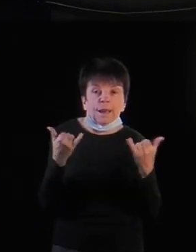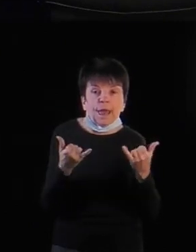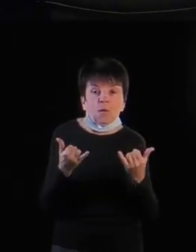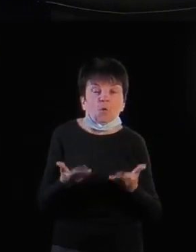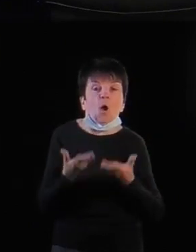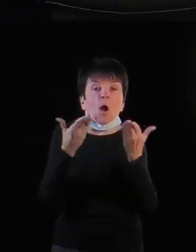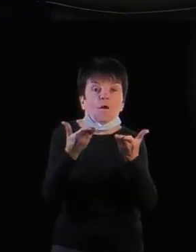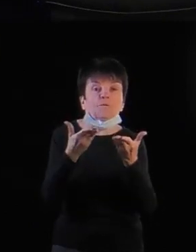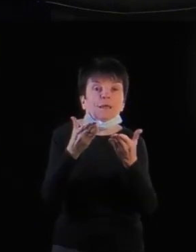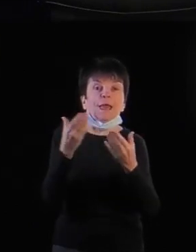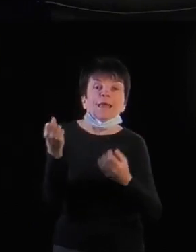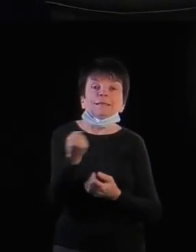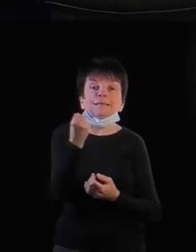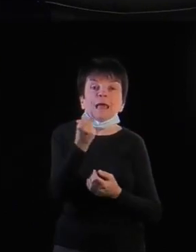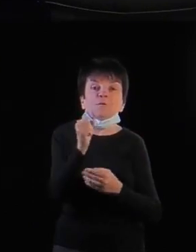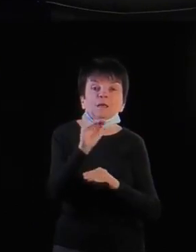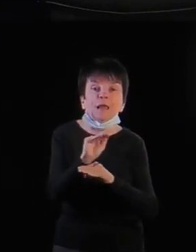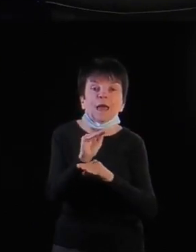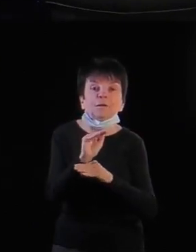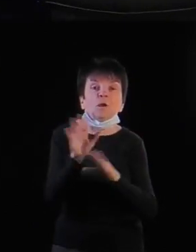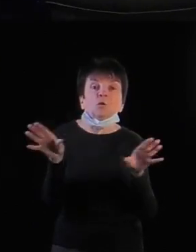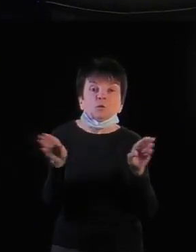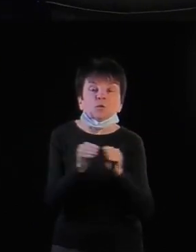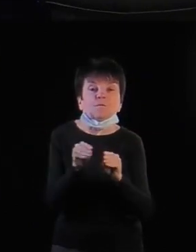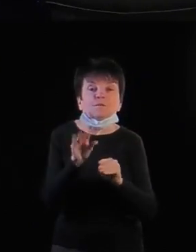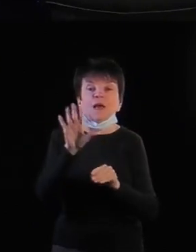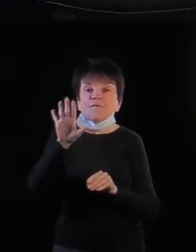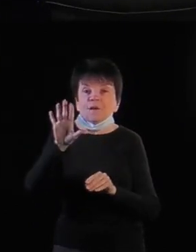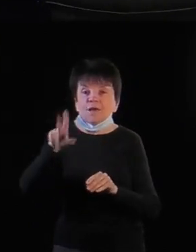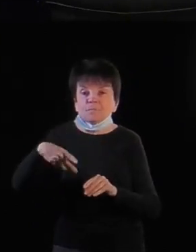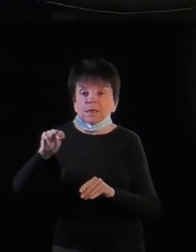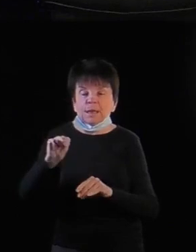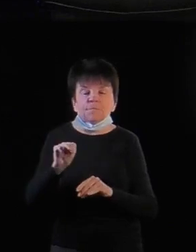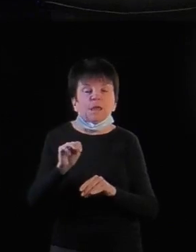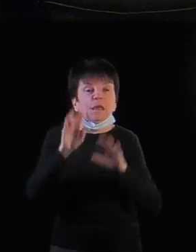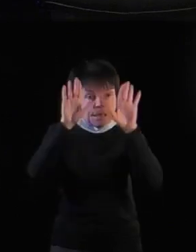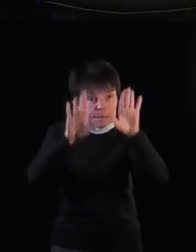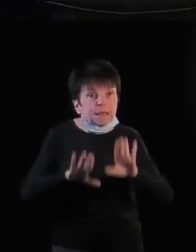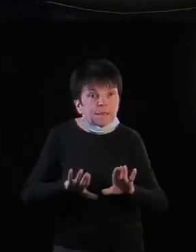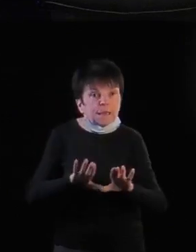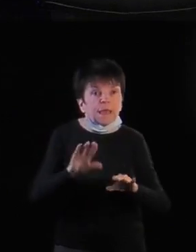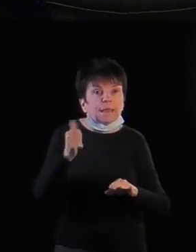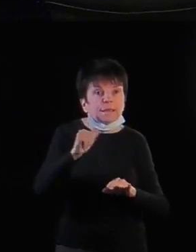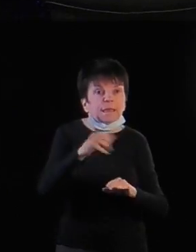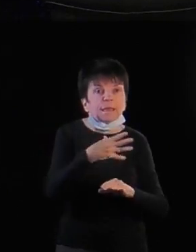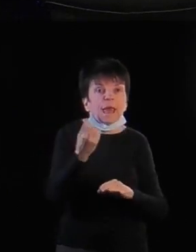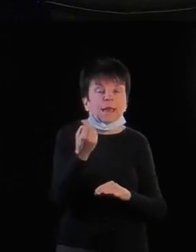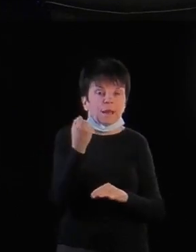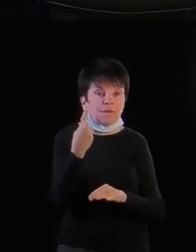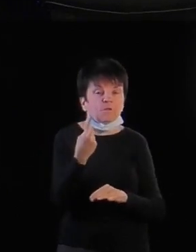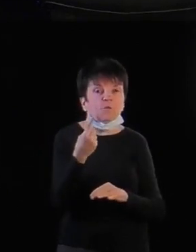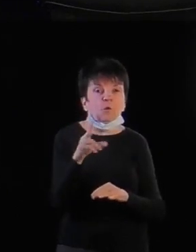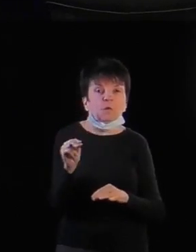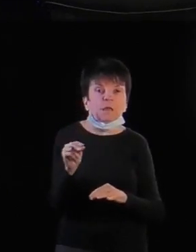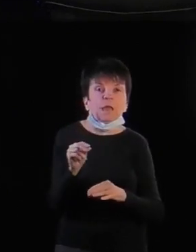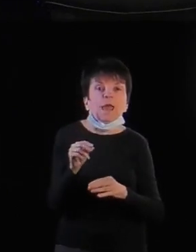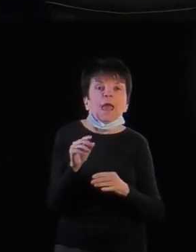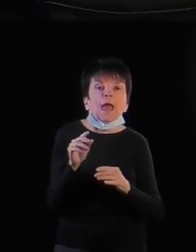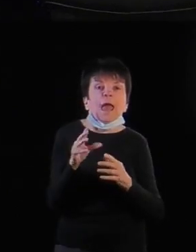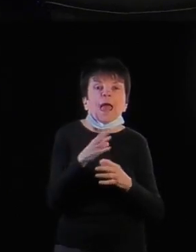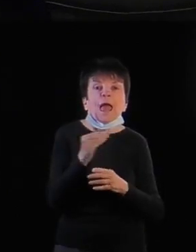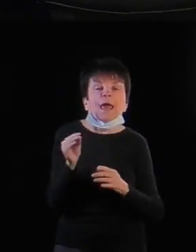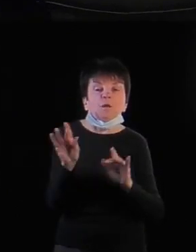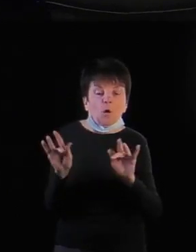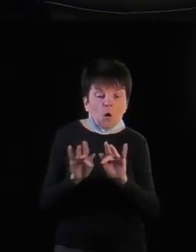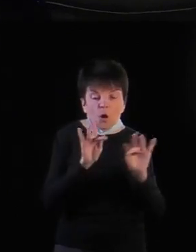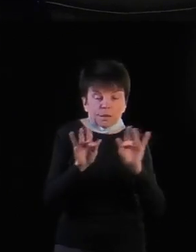at 5 o'clock and Sunday services at 10 and 11:30 and our online at 9:30, I want to challenge you